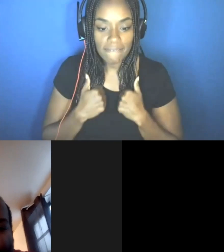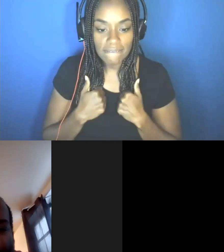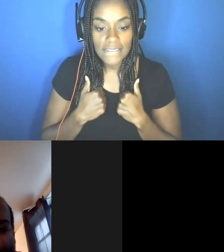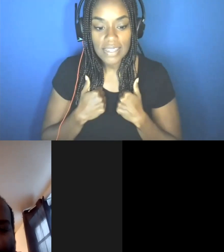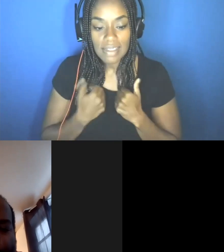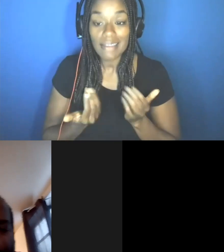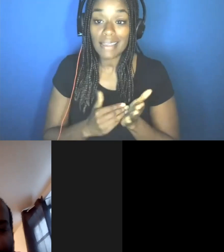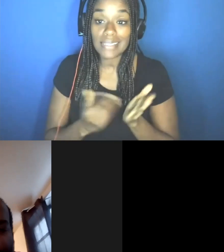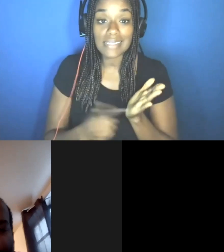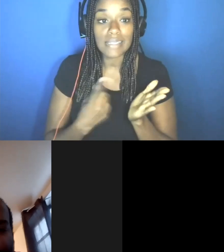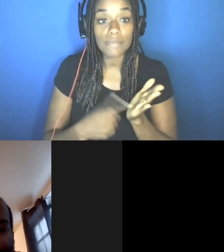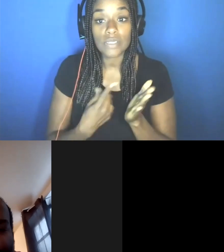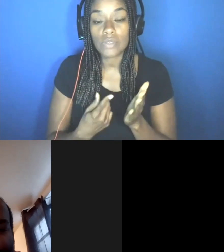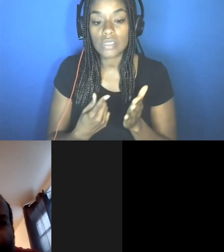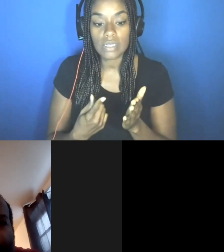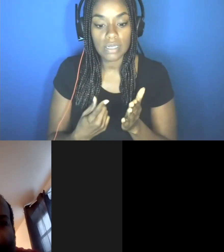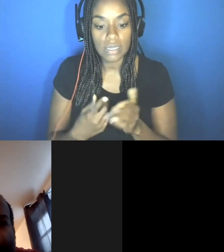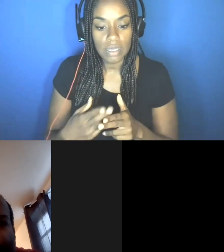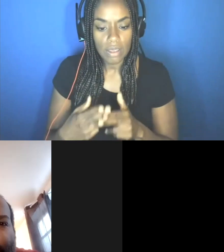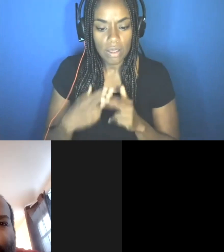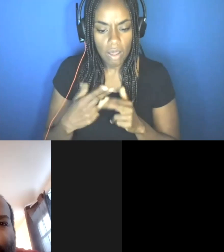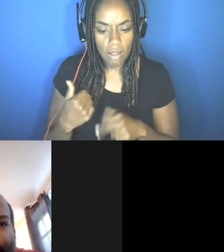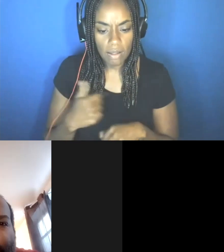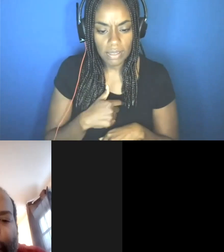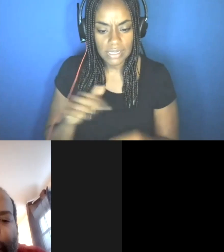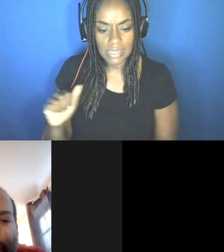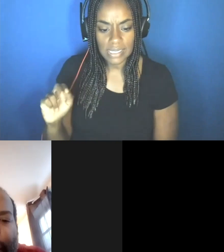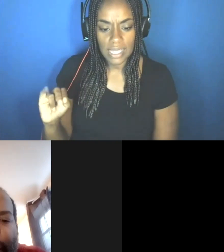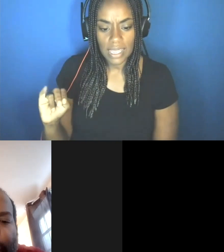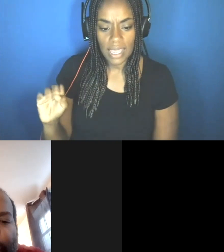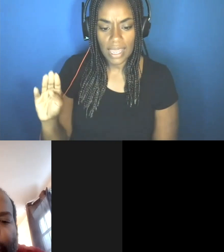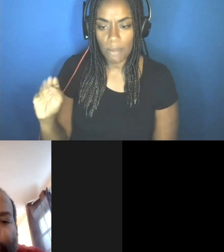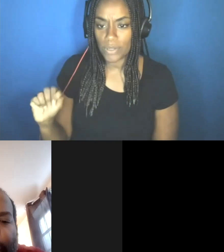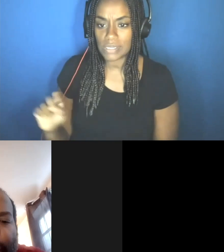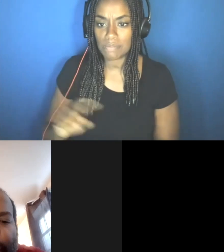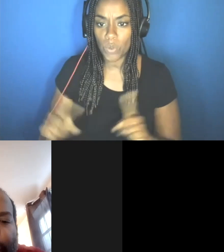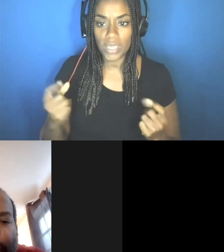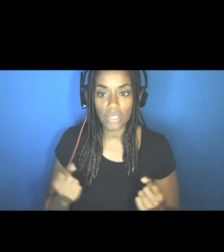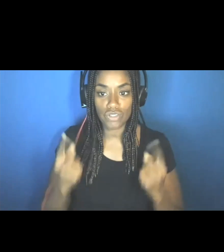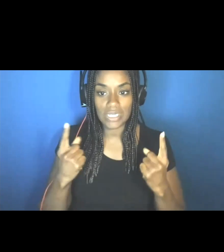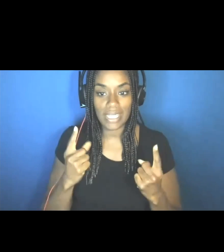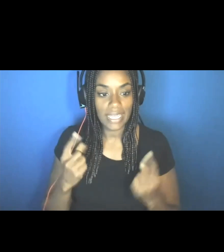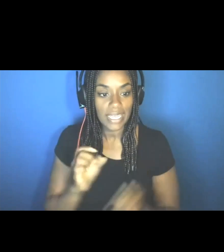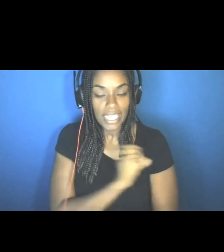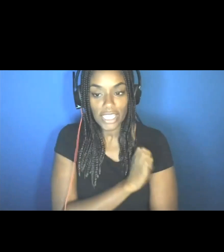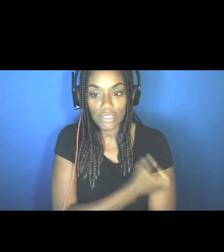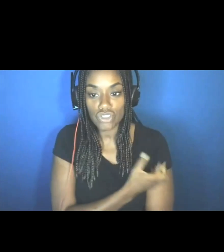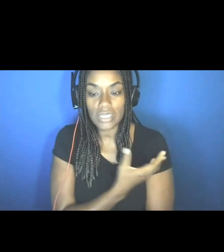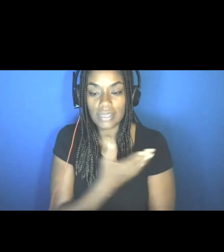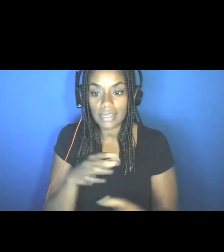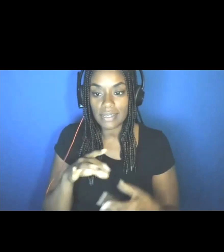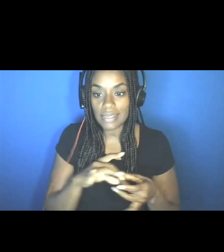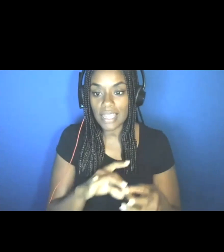sometimes people call us animists. We're not, but we understood about energy, and we understood about the connections in earth,